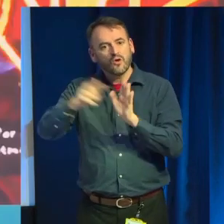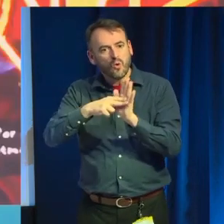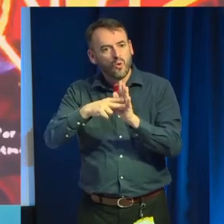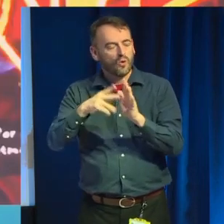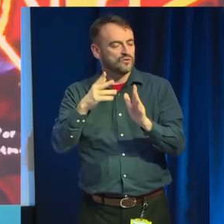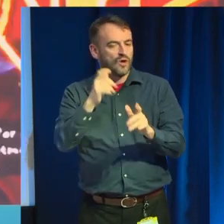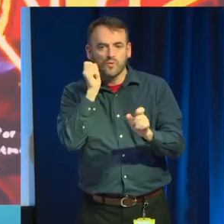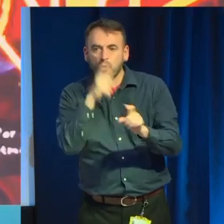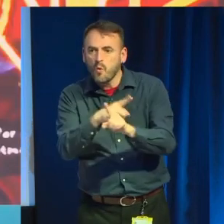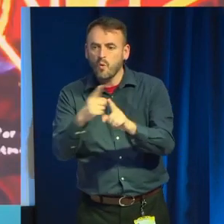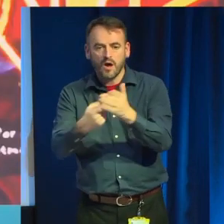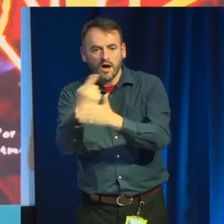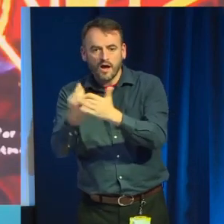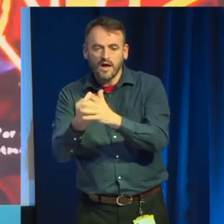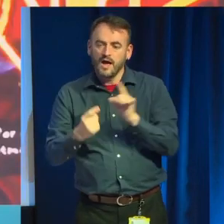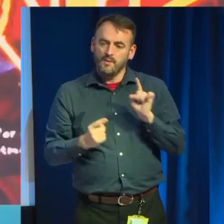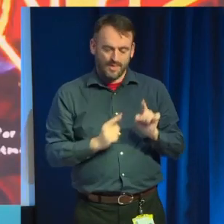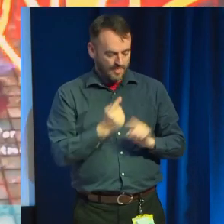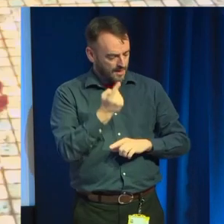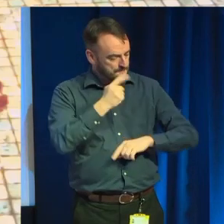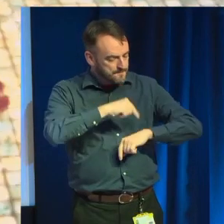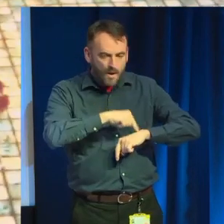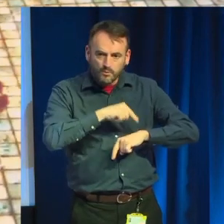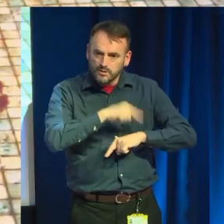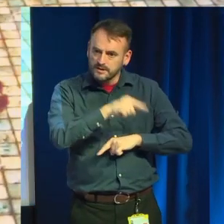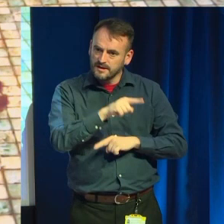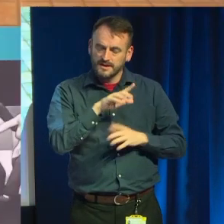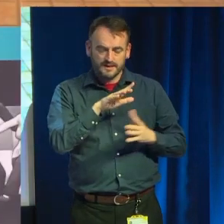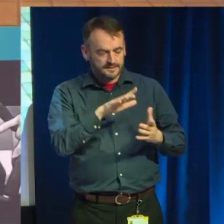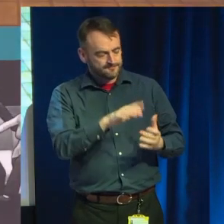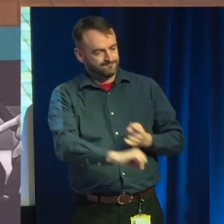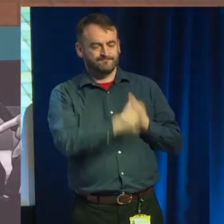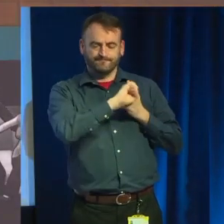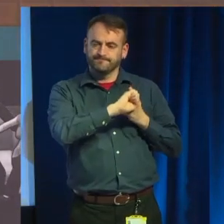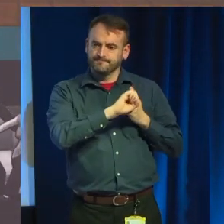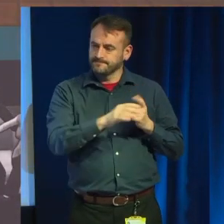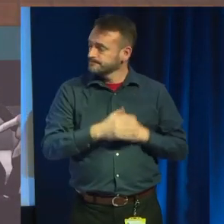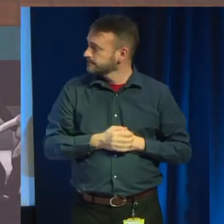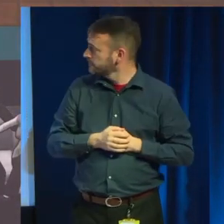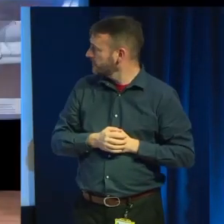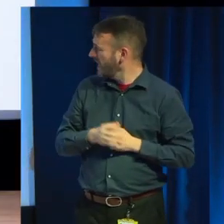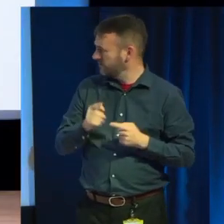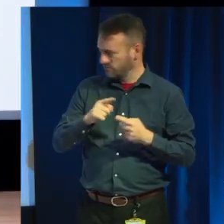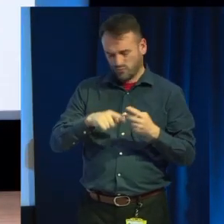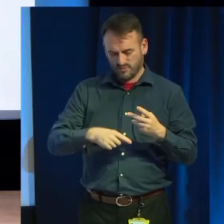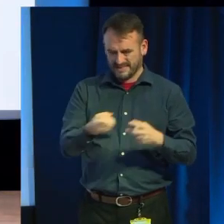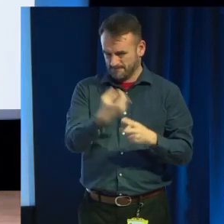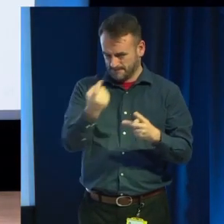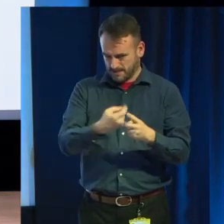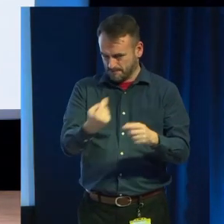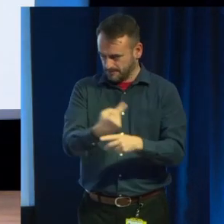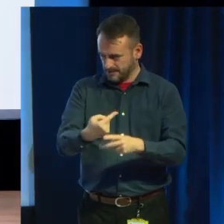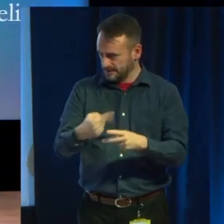moments are what pieces the experience together. I'm going to skip those two, even though I really want to talk about them, just for the sake of